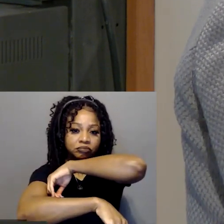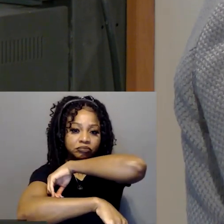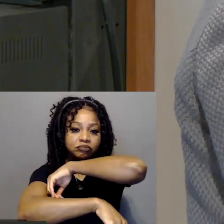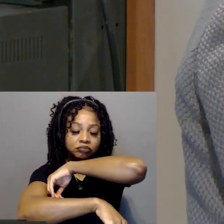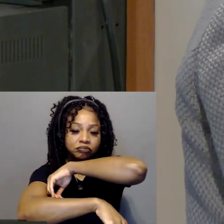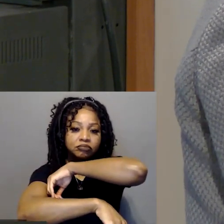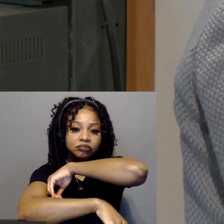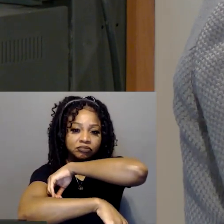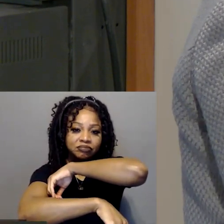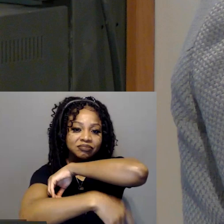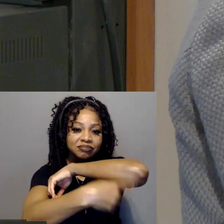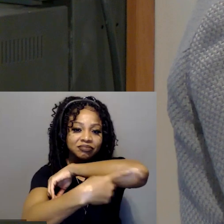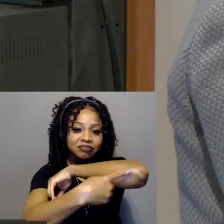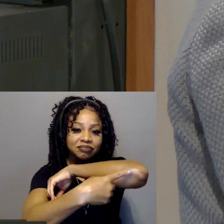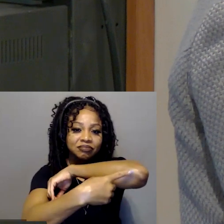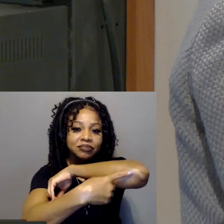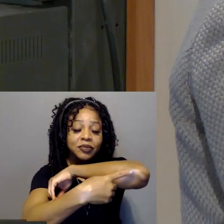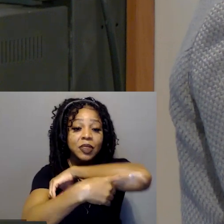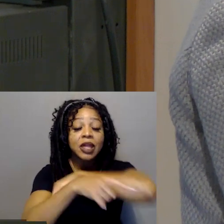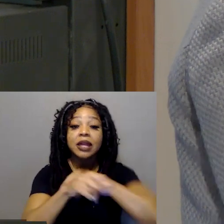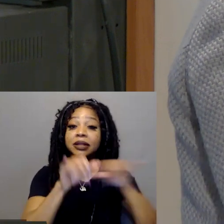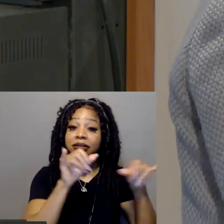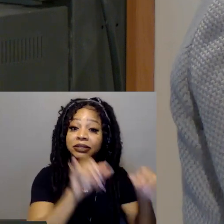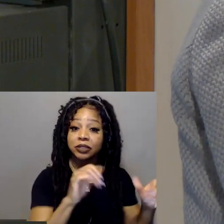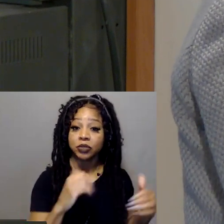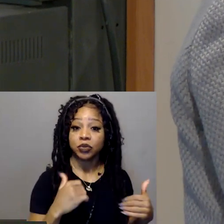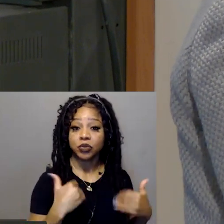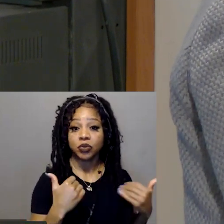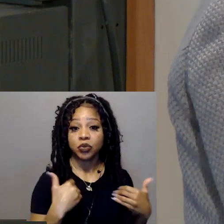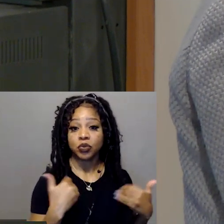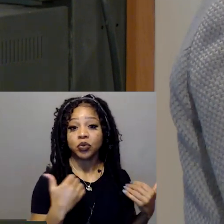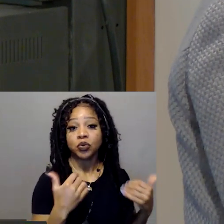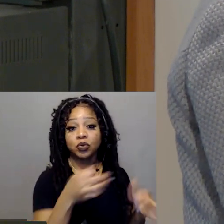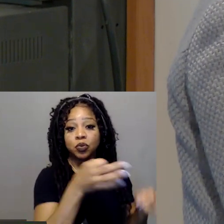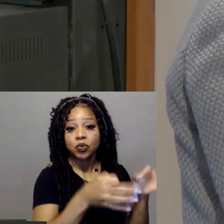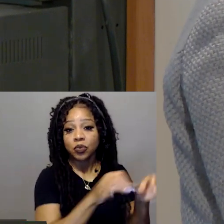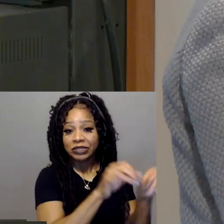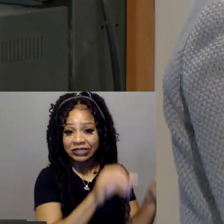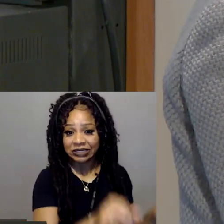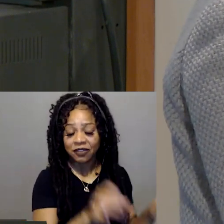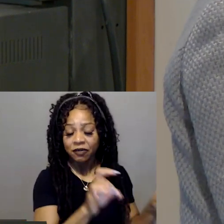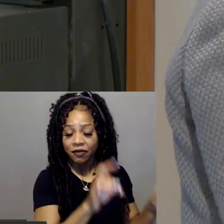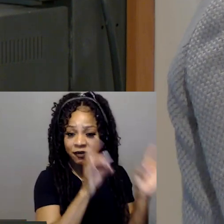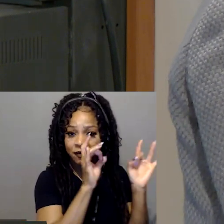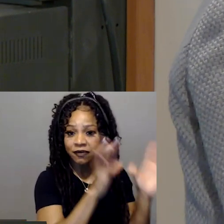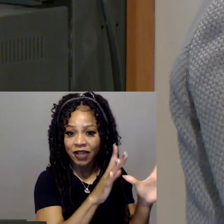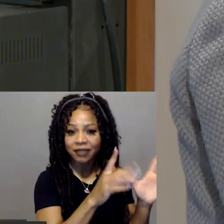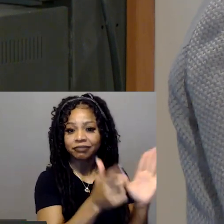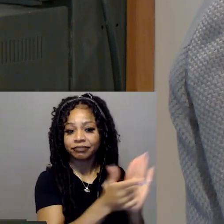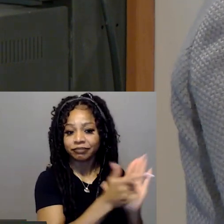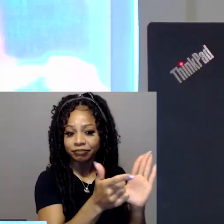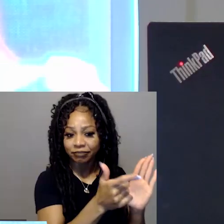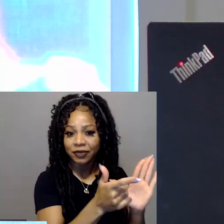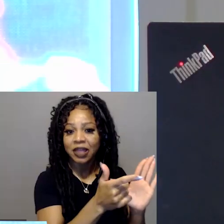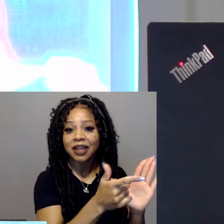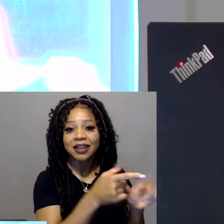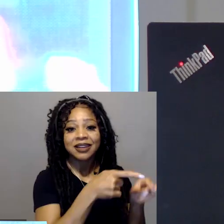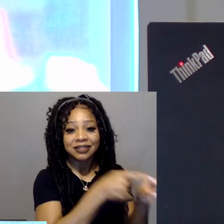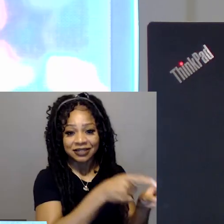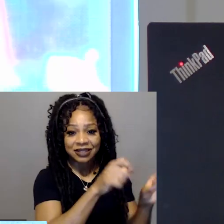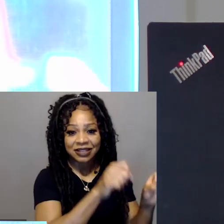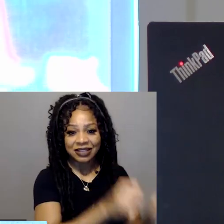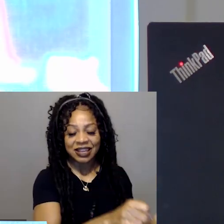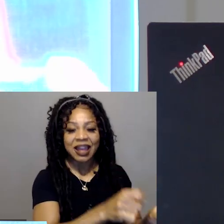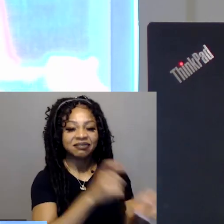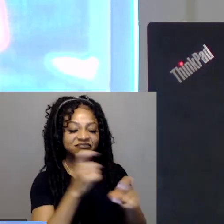Okay, so that's a big one. You stay in the youth court system for very serious violent offenses, a young person can be given